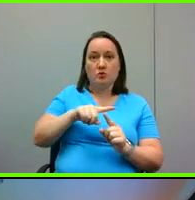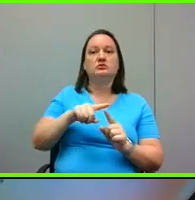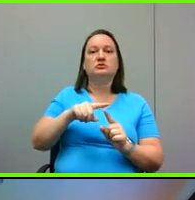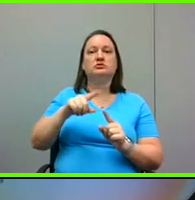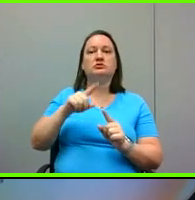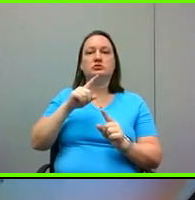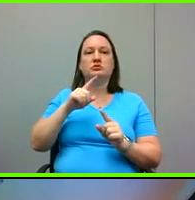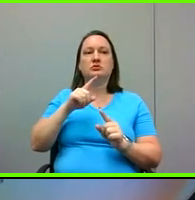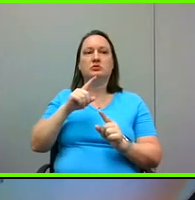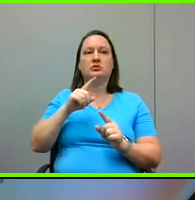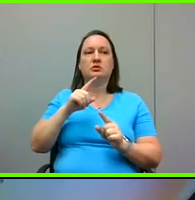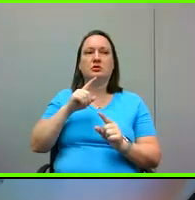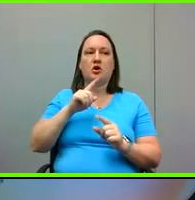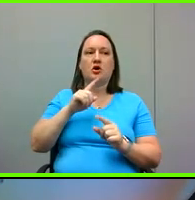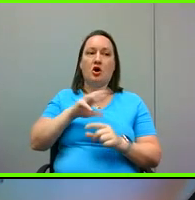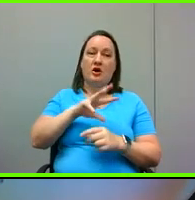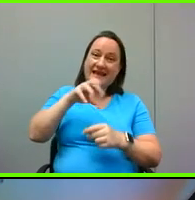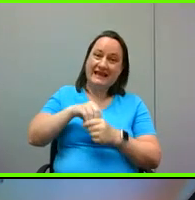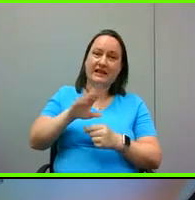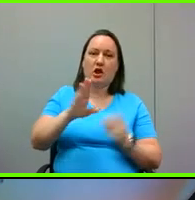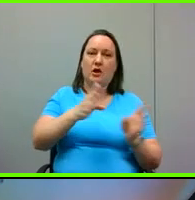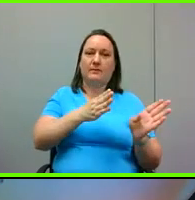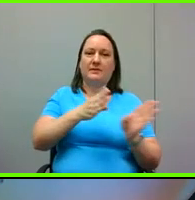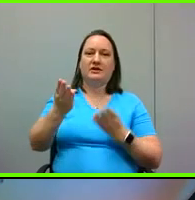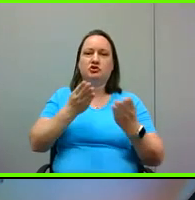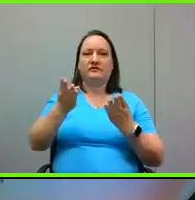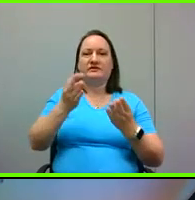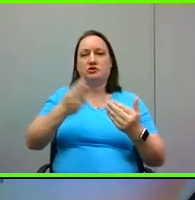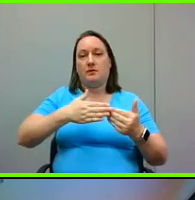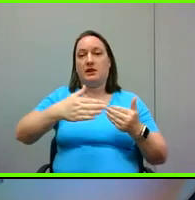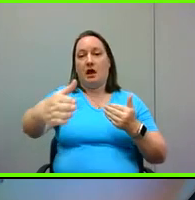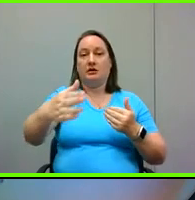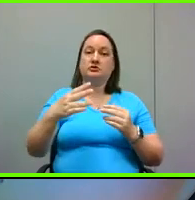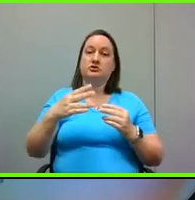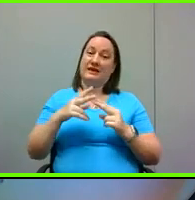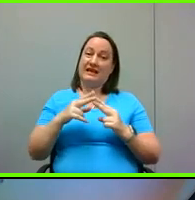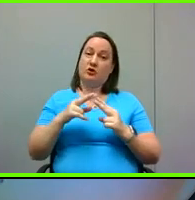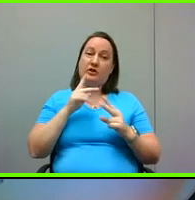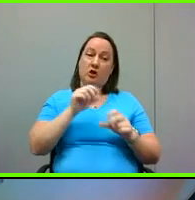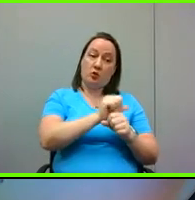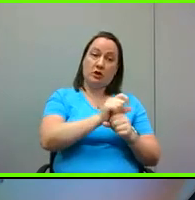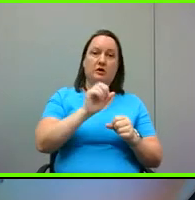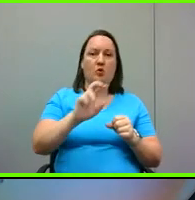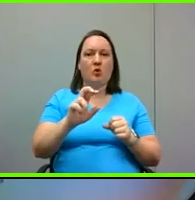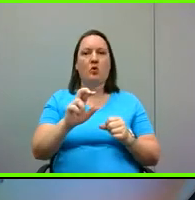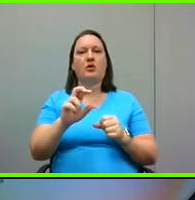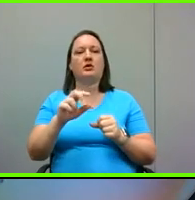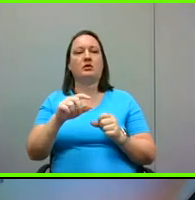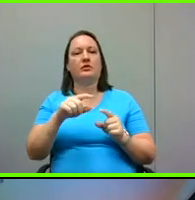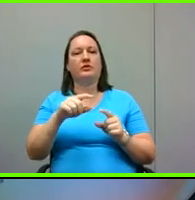services and beyond. So that means they're either working or they're in a plan. Of that number,